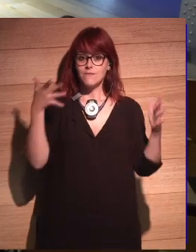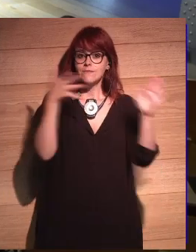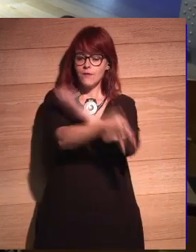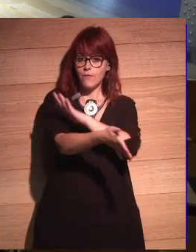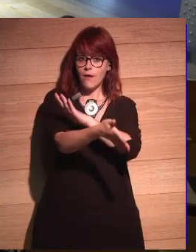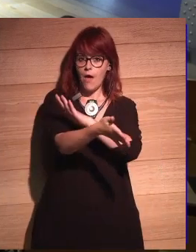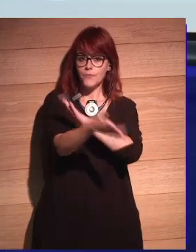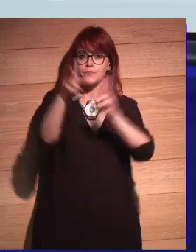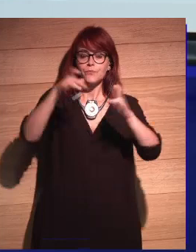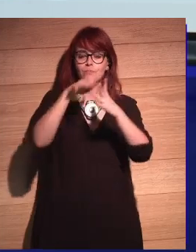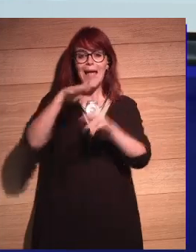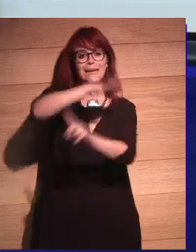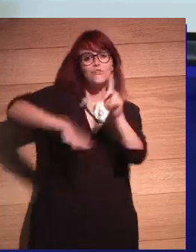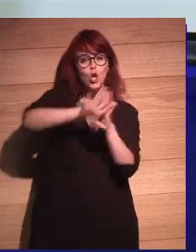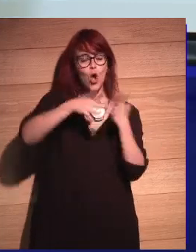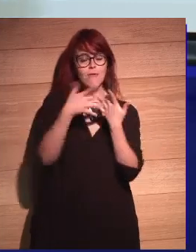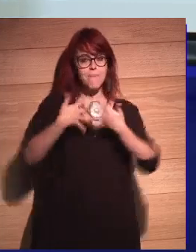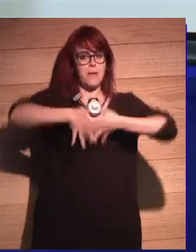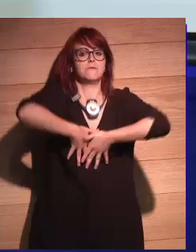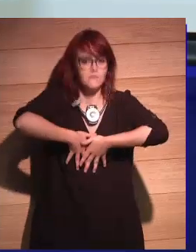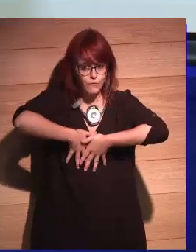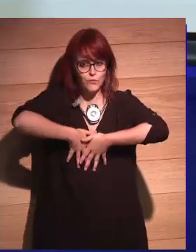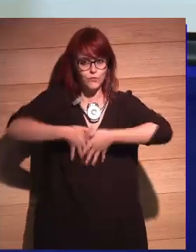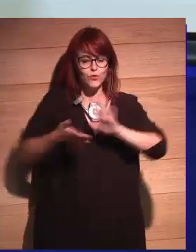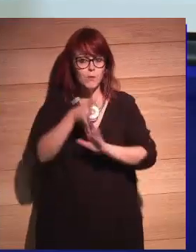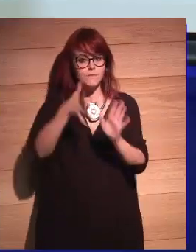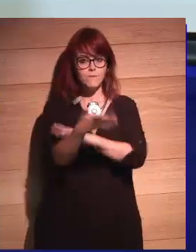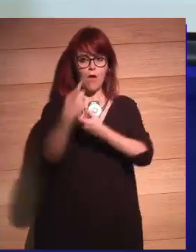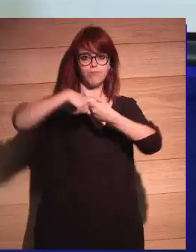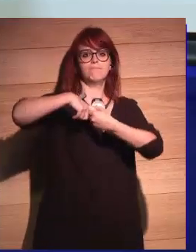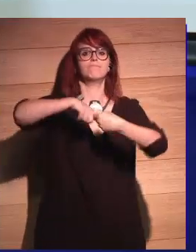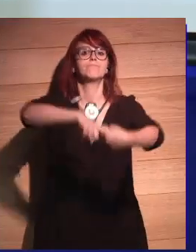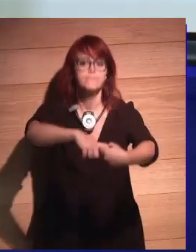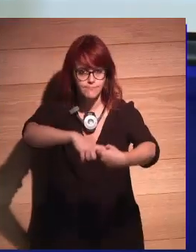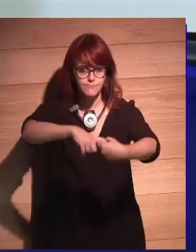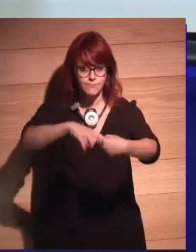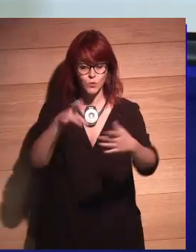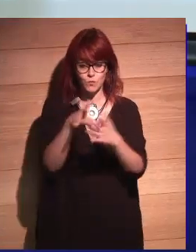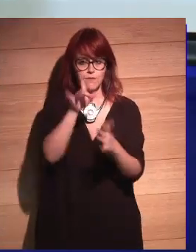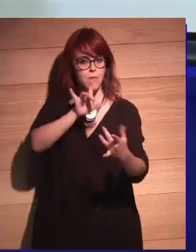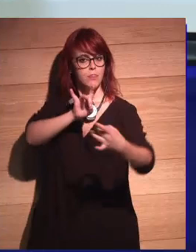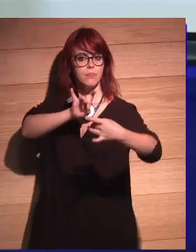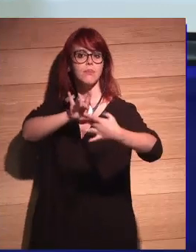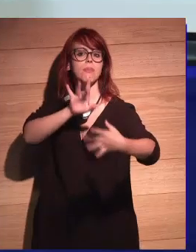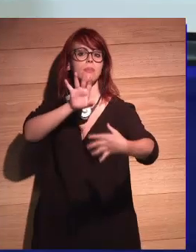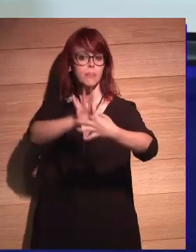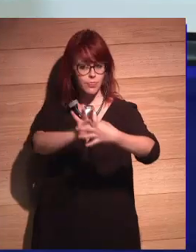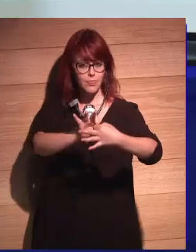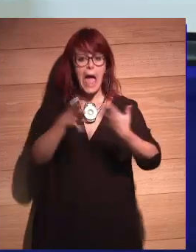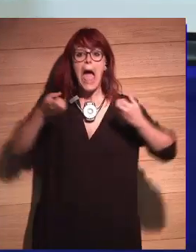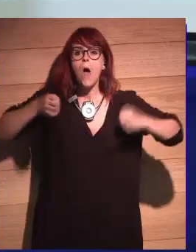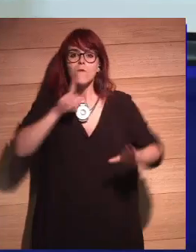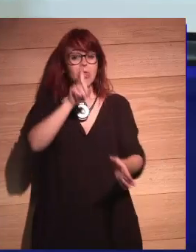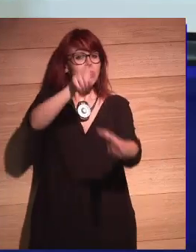and engaging and participatory, even though you're not actually participating in